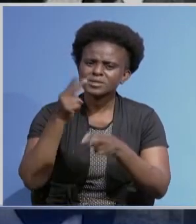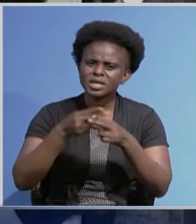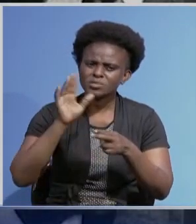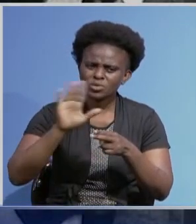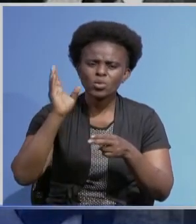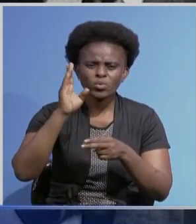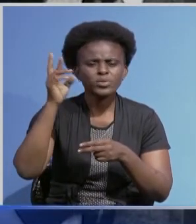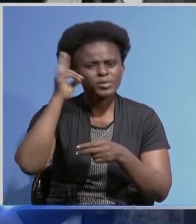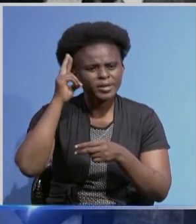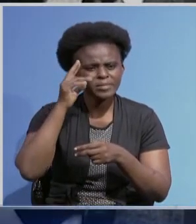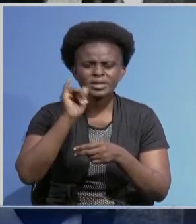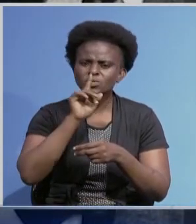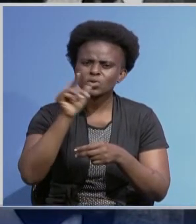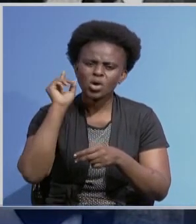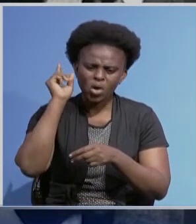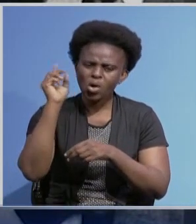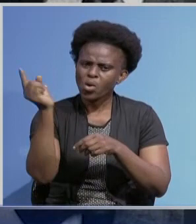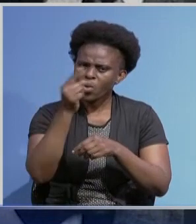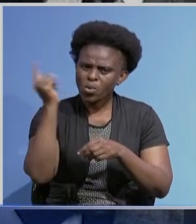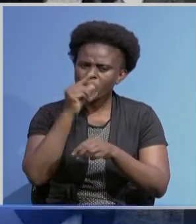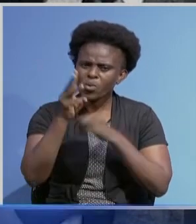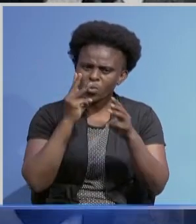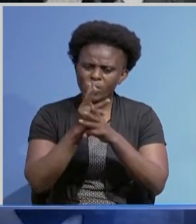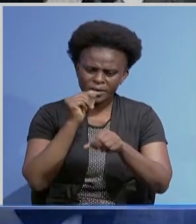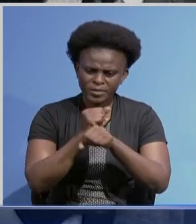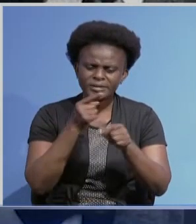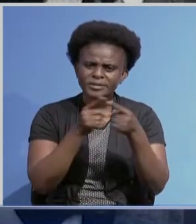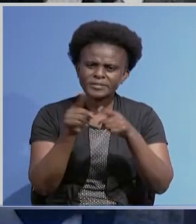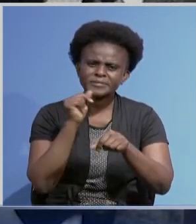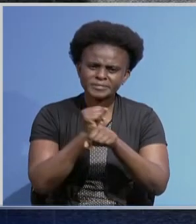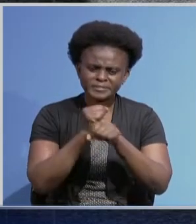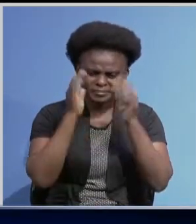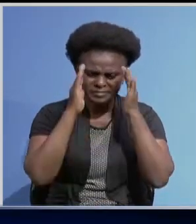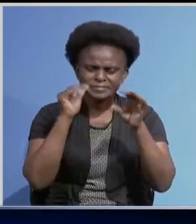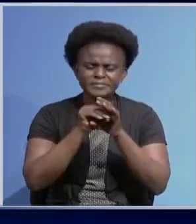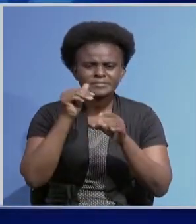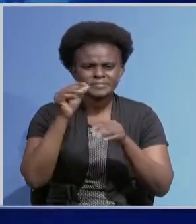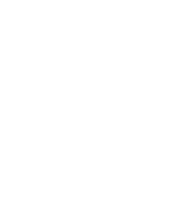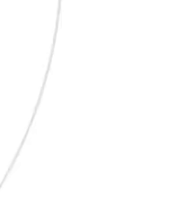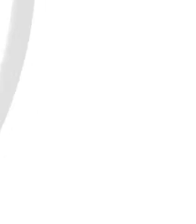will be remembered world over for the different roles he played in Zambia, Africa,